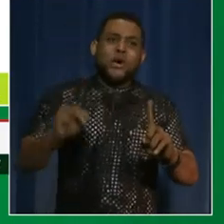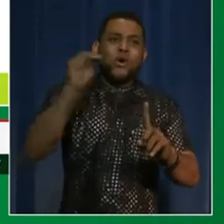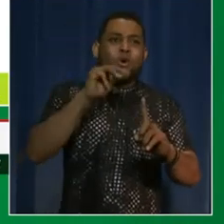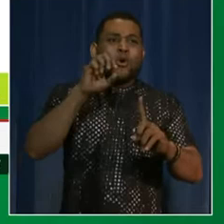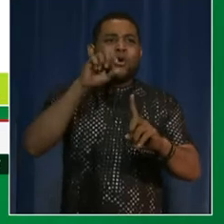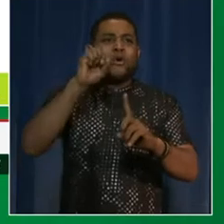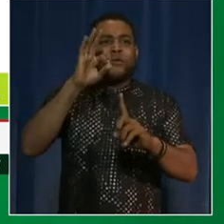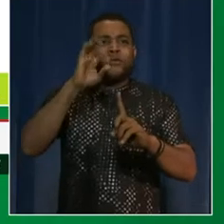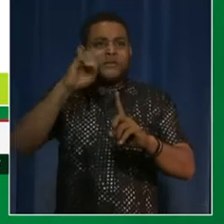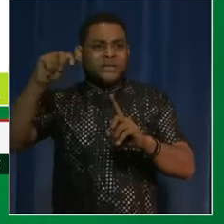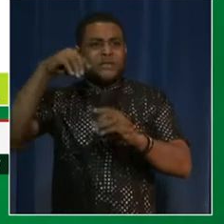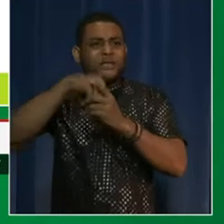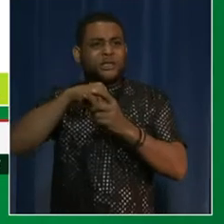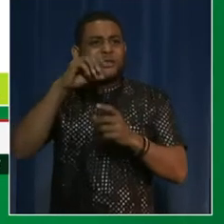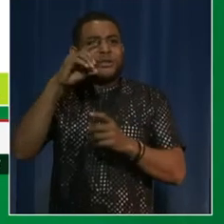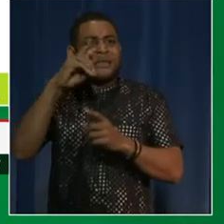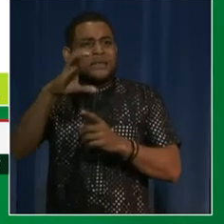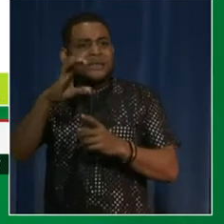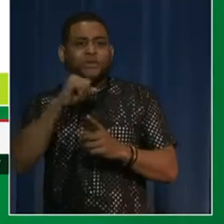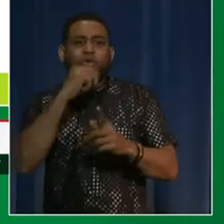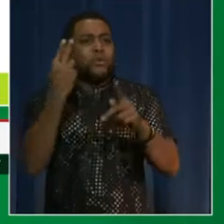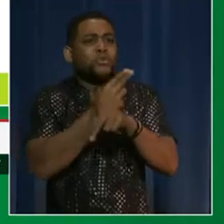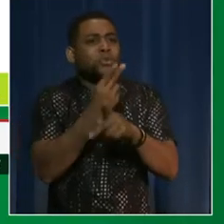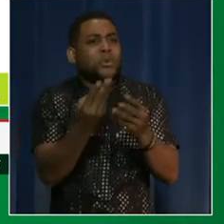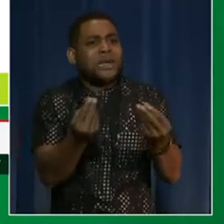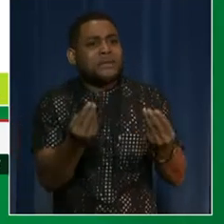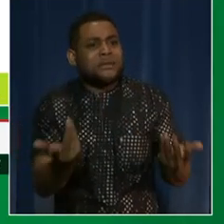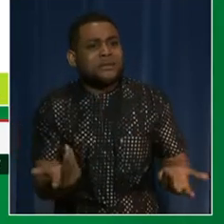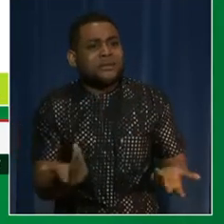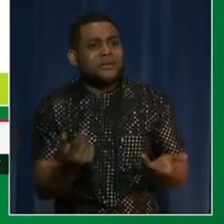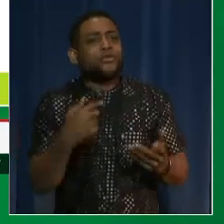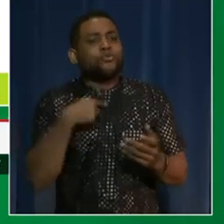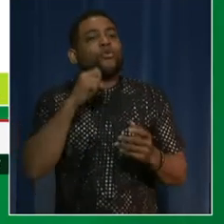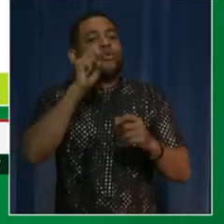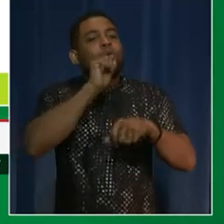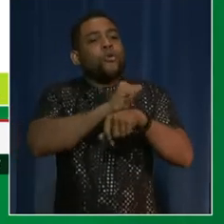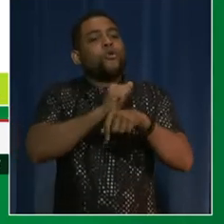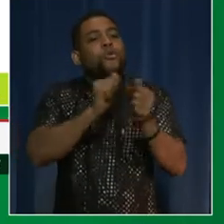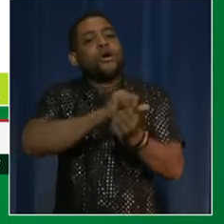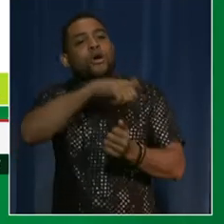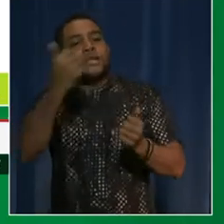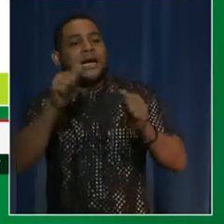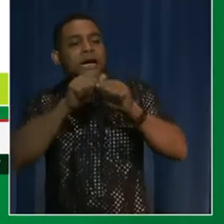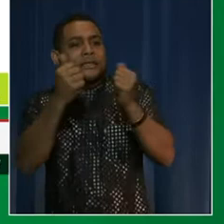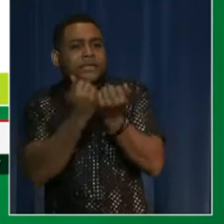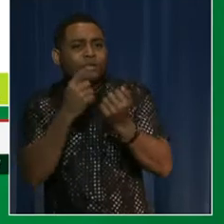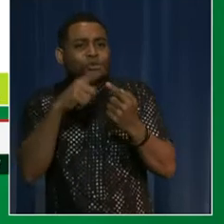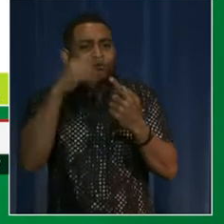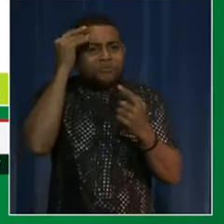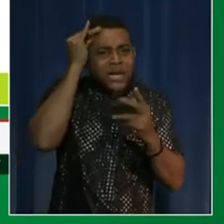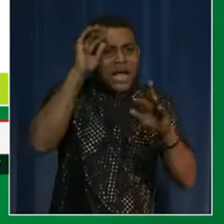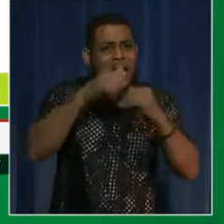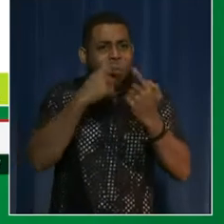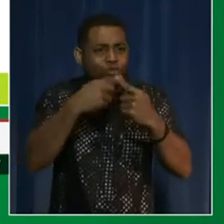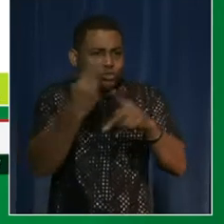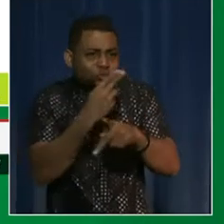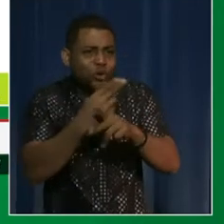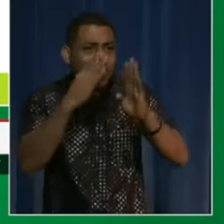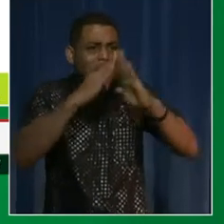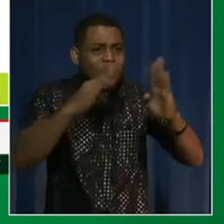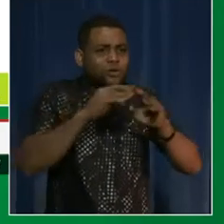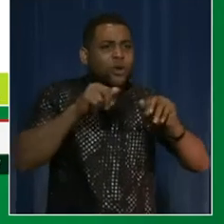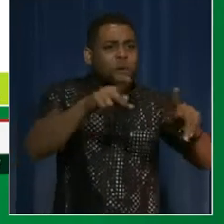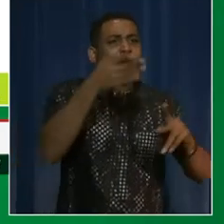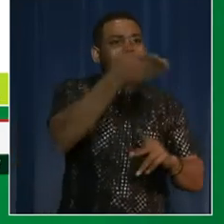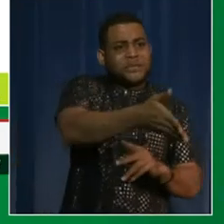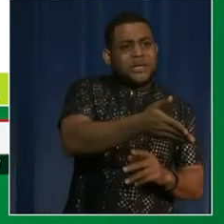And so we're working in partnership with other agencies to really think about how to unlock those housing opportunities that are there.